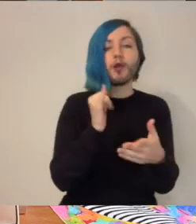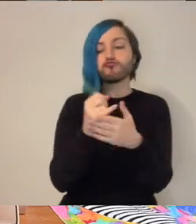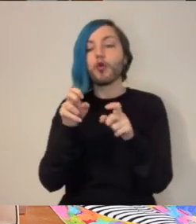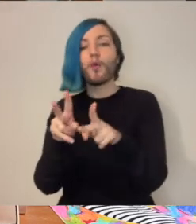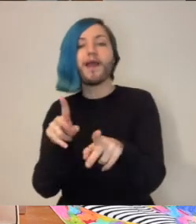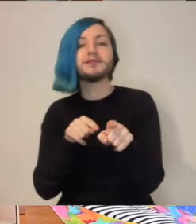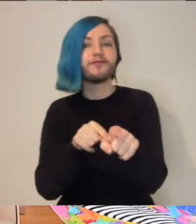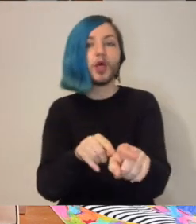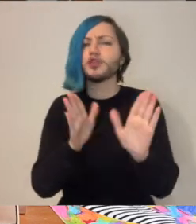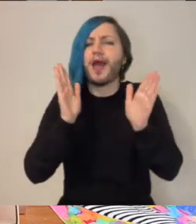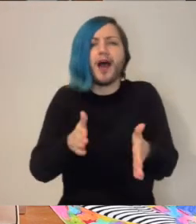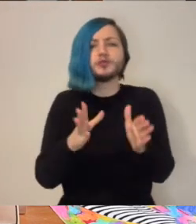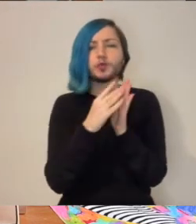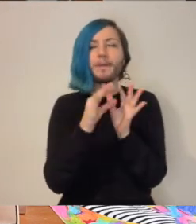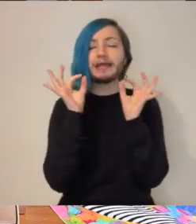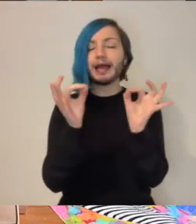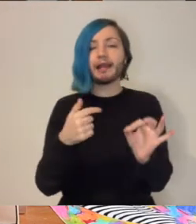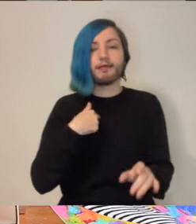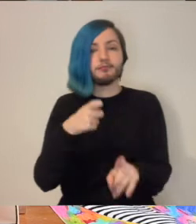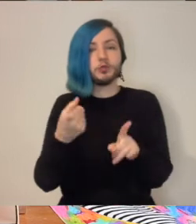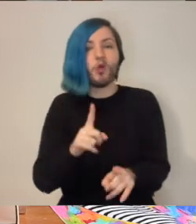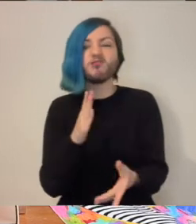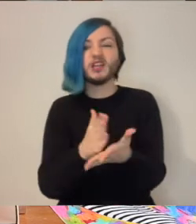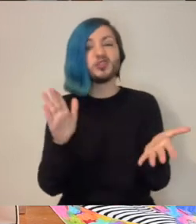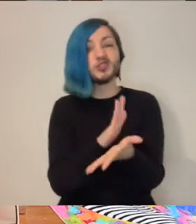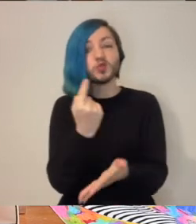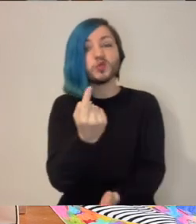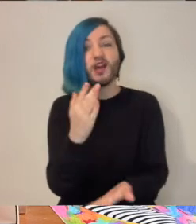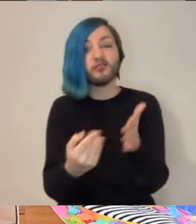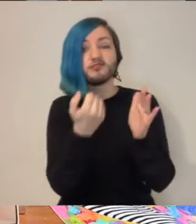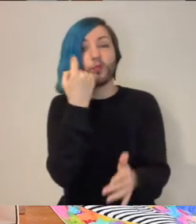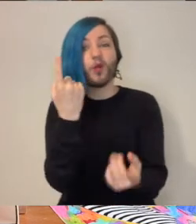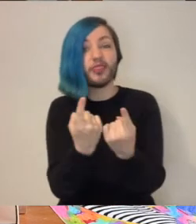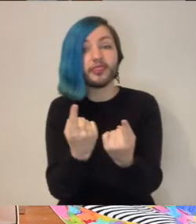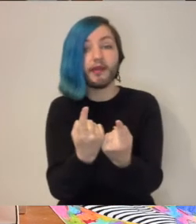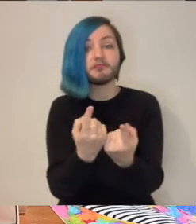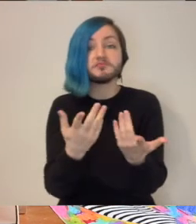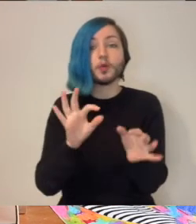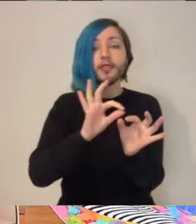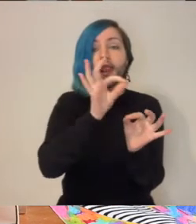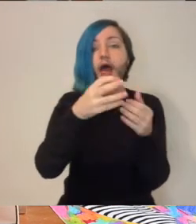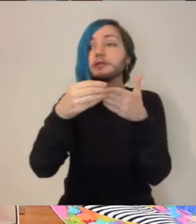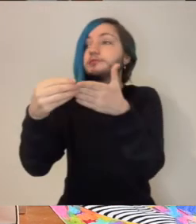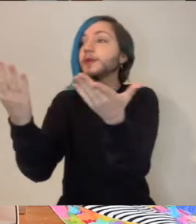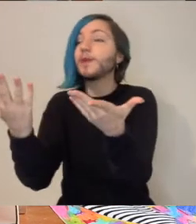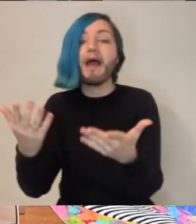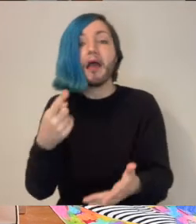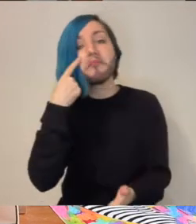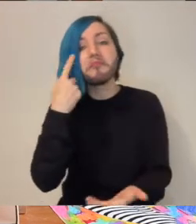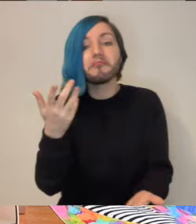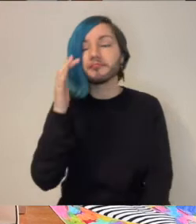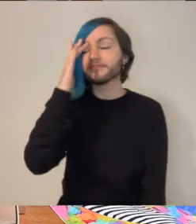to follow this, and you don't need to copy exactly what I do. Just have a bit of fun with it really and see where the lines take